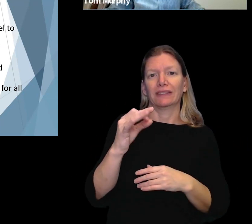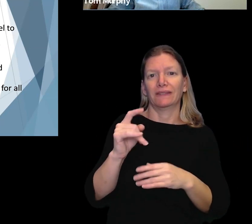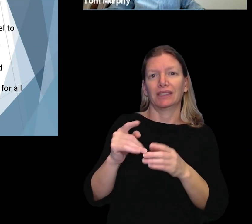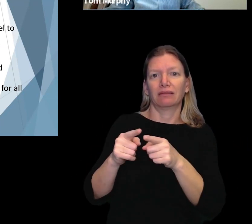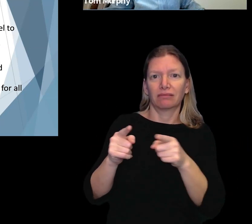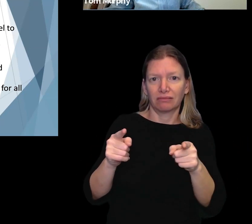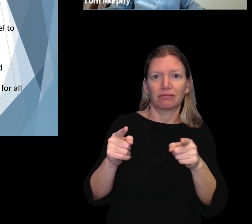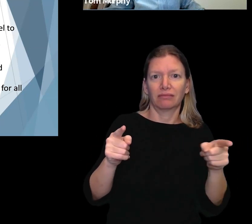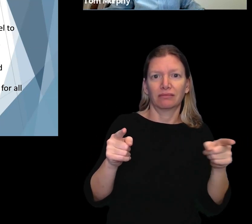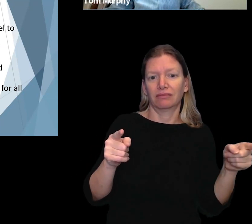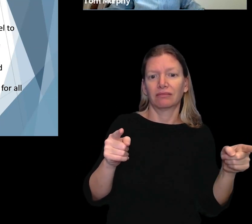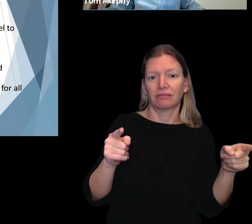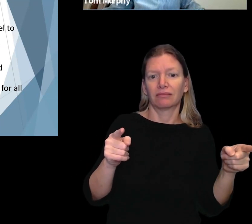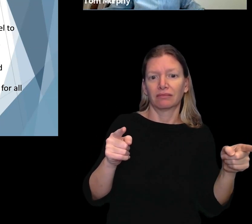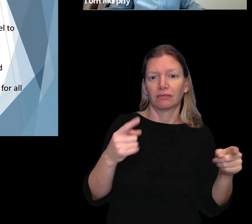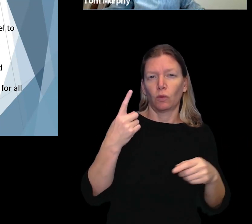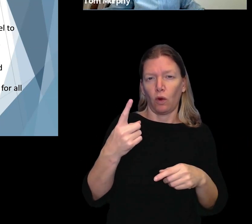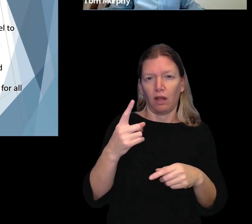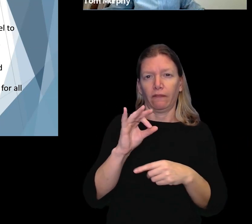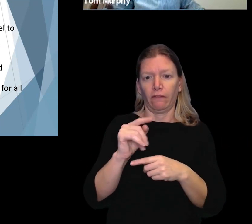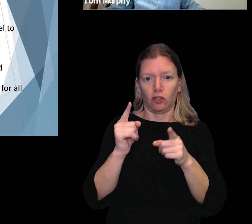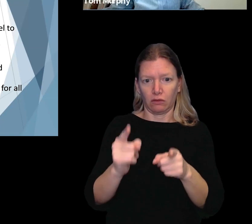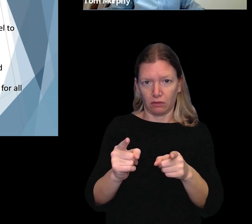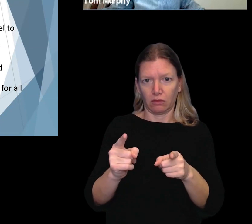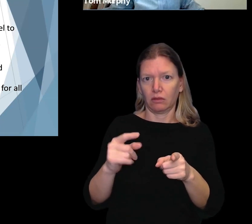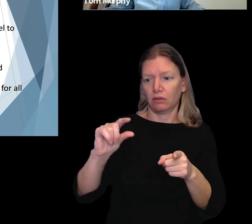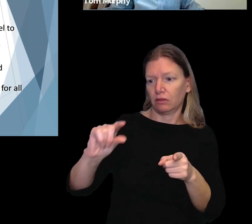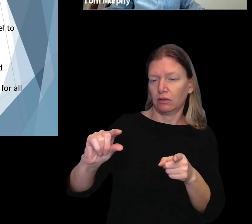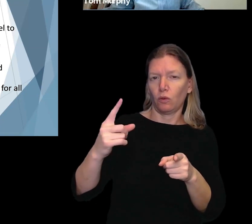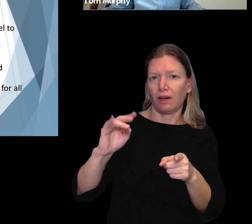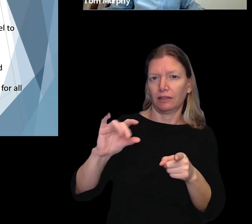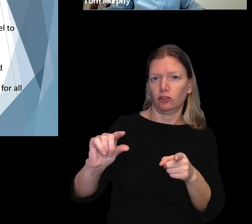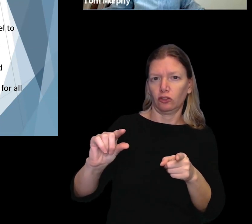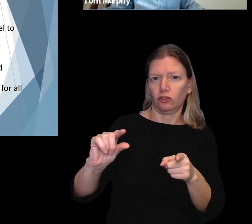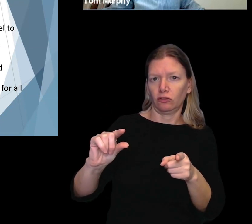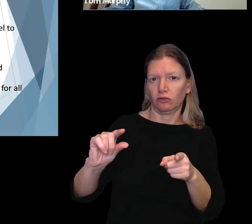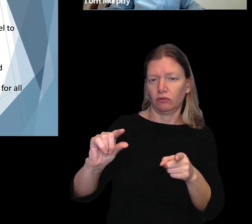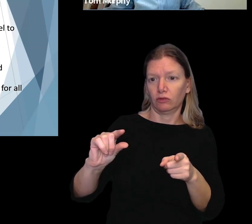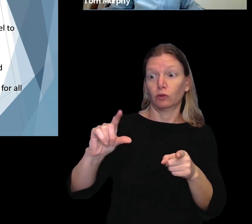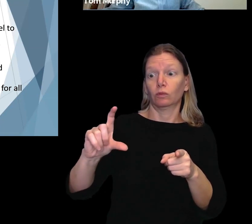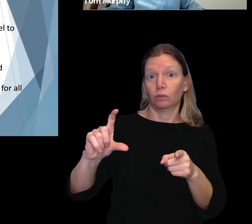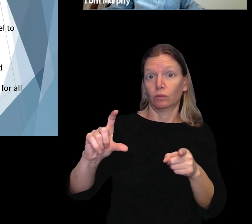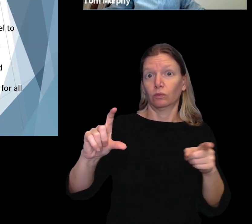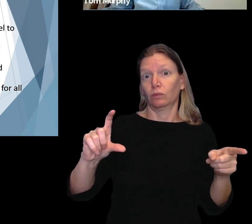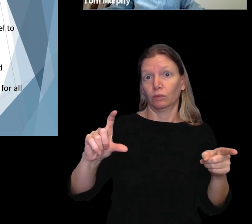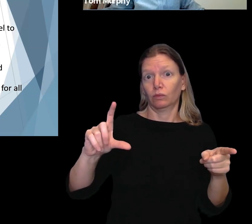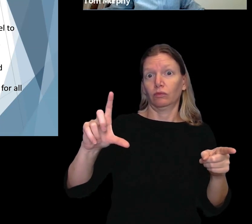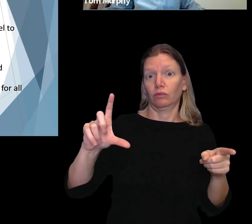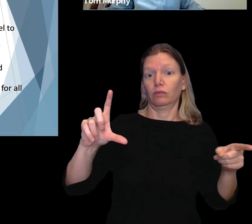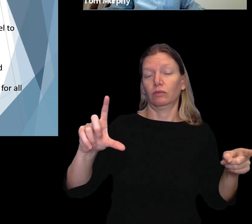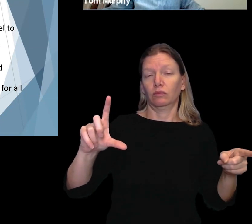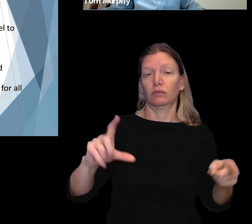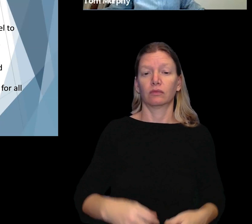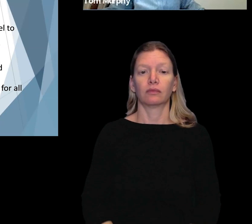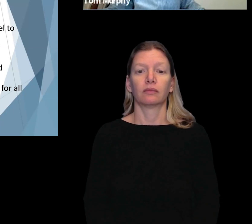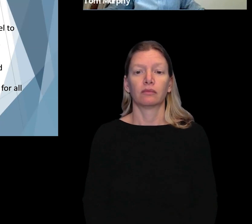itself needs to be at least 3 feet. So it's 1 foot of length of ramp for each inch of